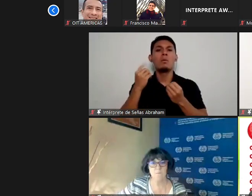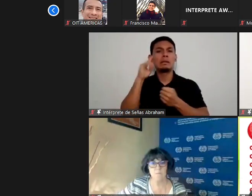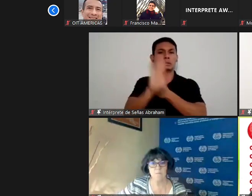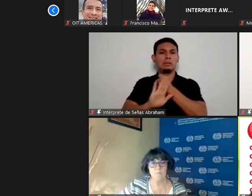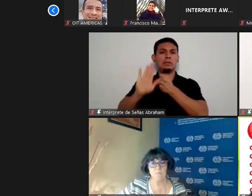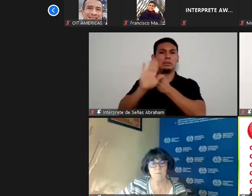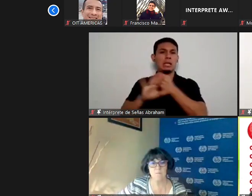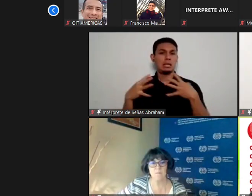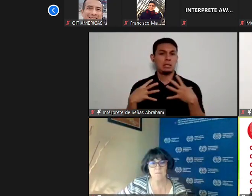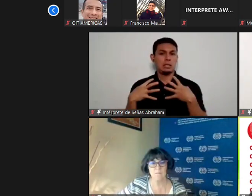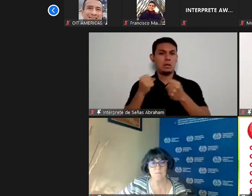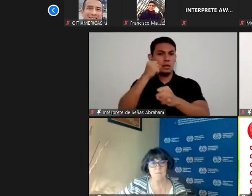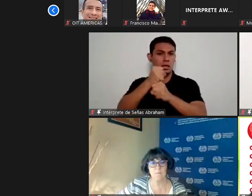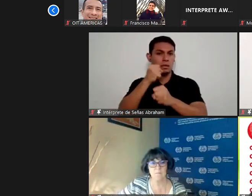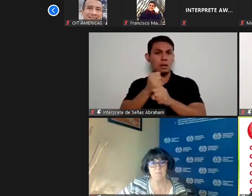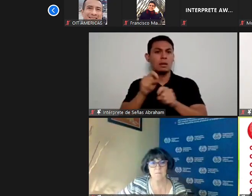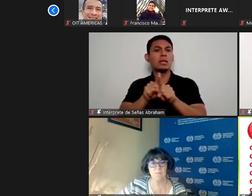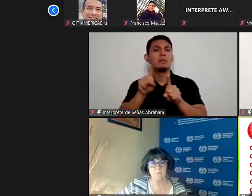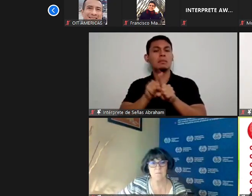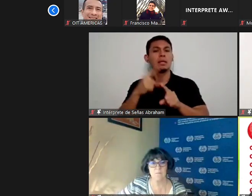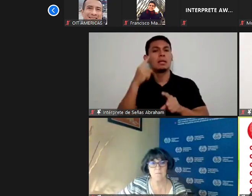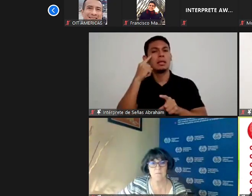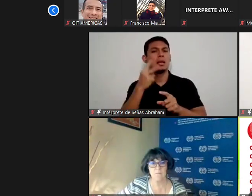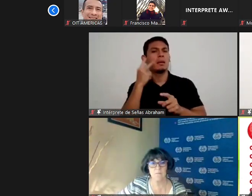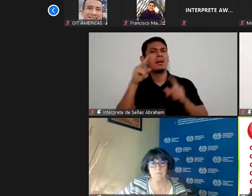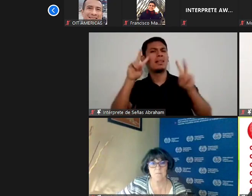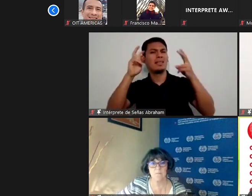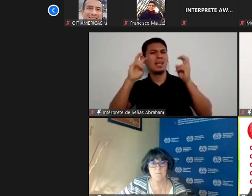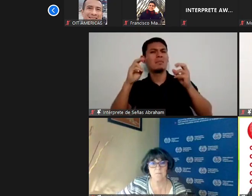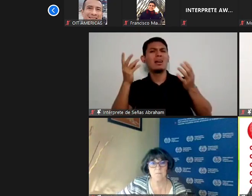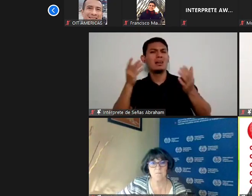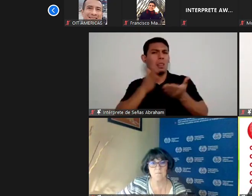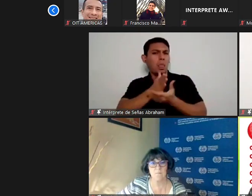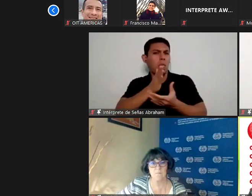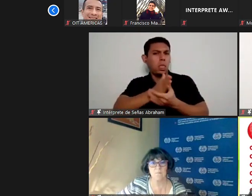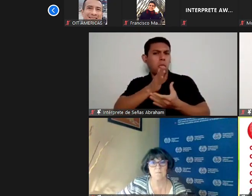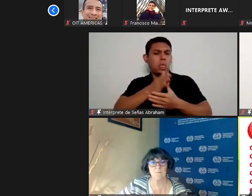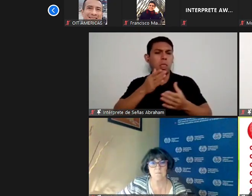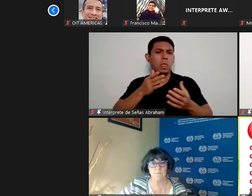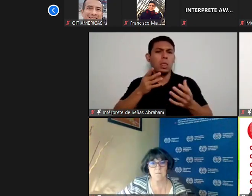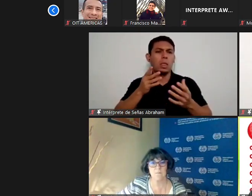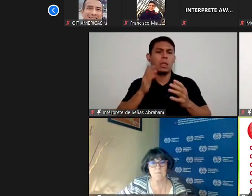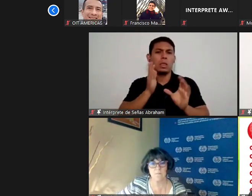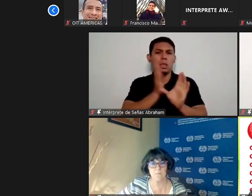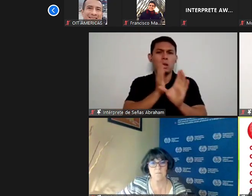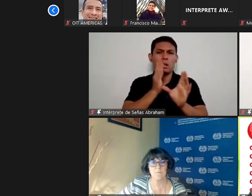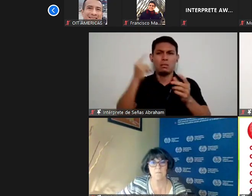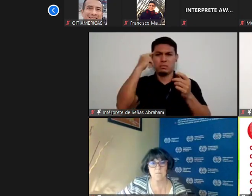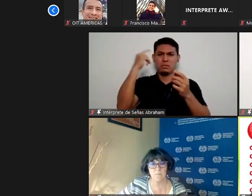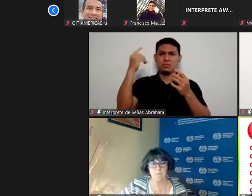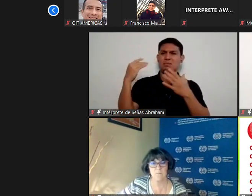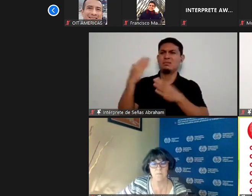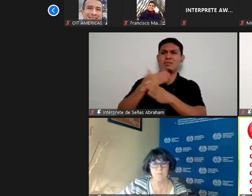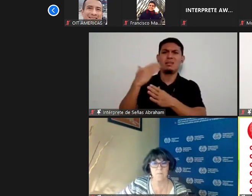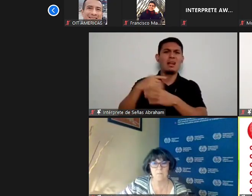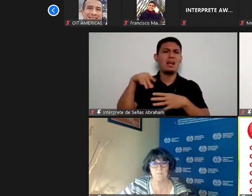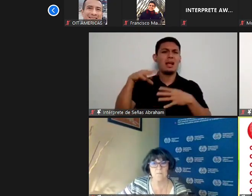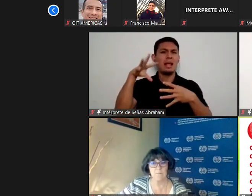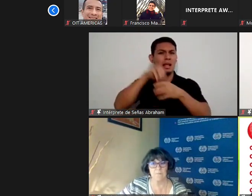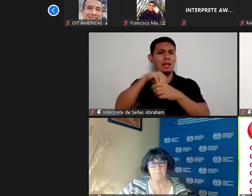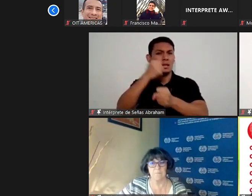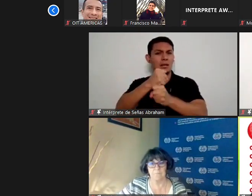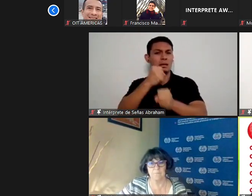ratified in health and safety at work and it also talks about a harassment as a psychosocial risk for